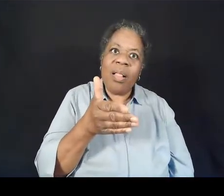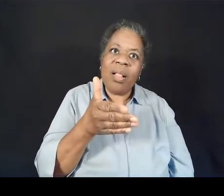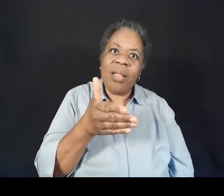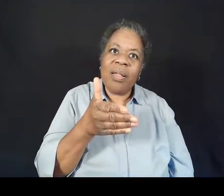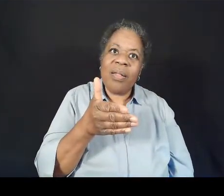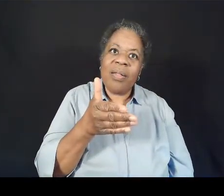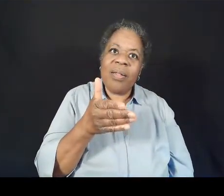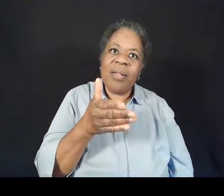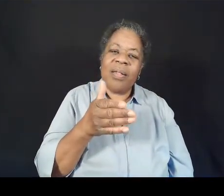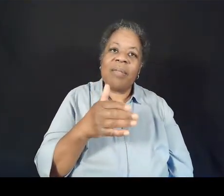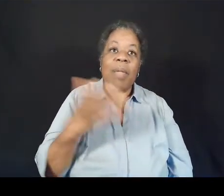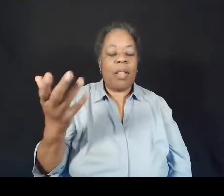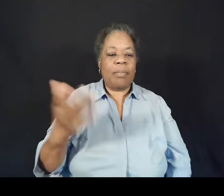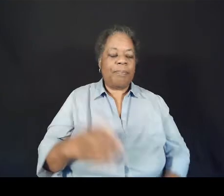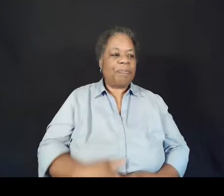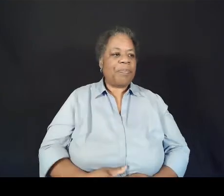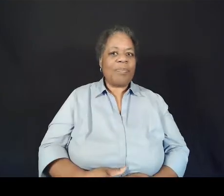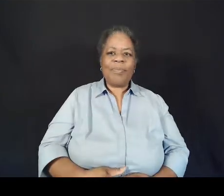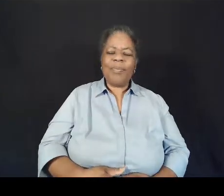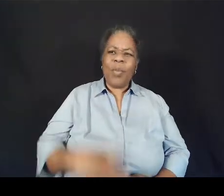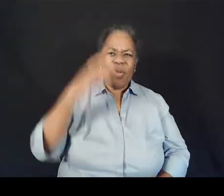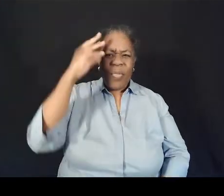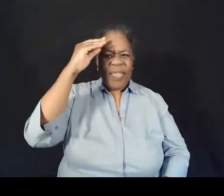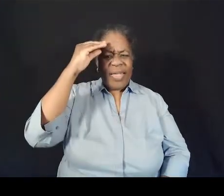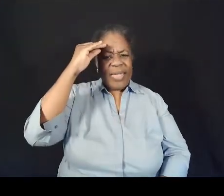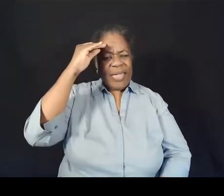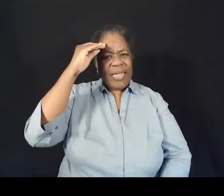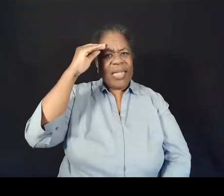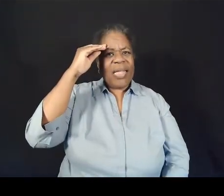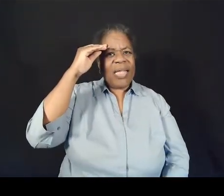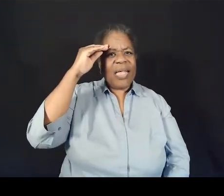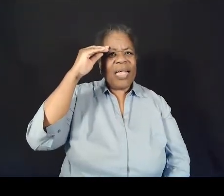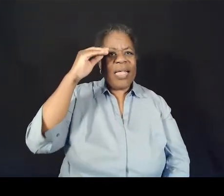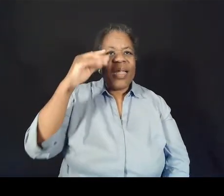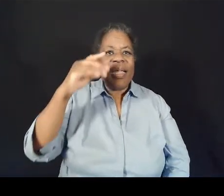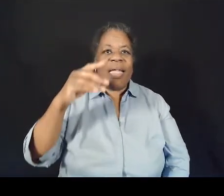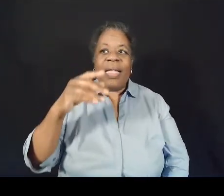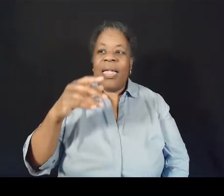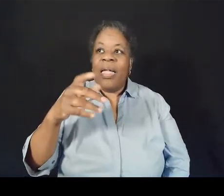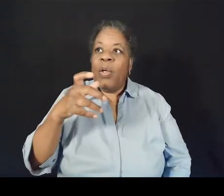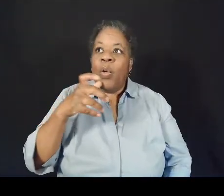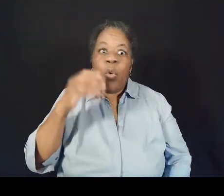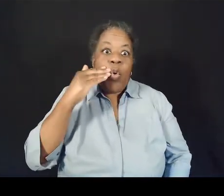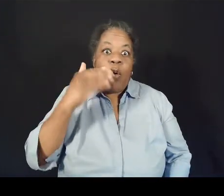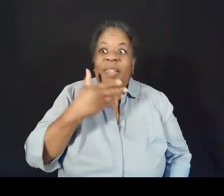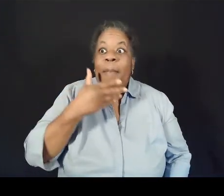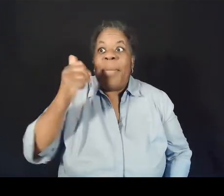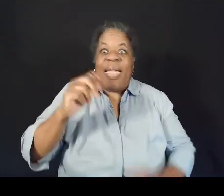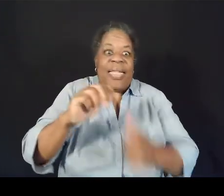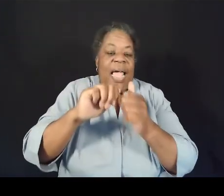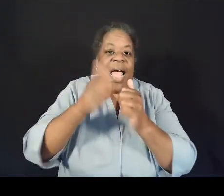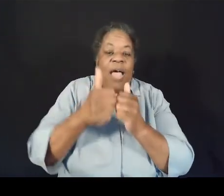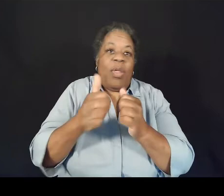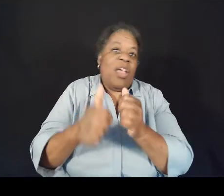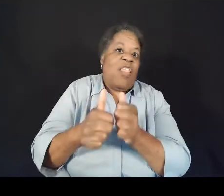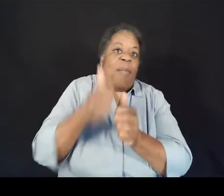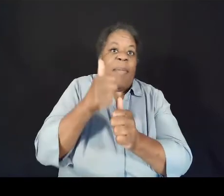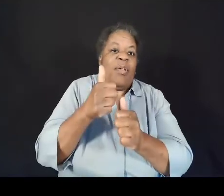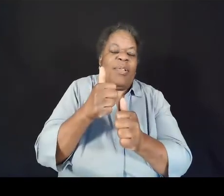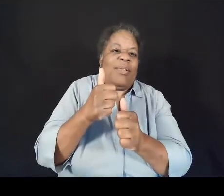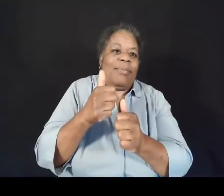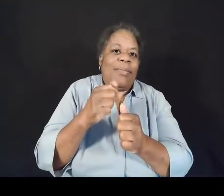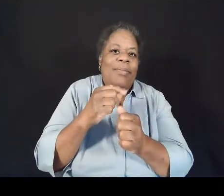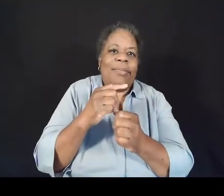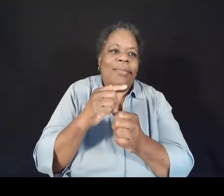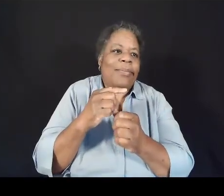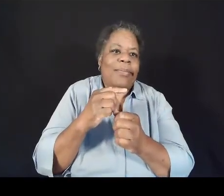Now, it makes sense when you stop and think about it. Who knows best how to get the most out of your new gizmo, whatever that